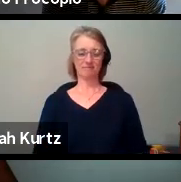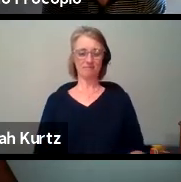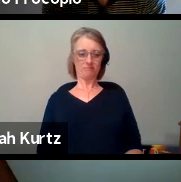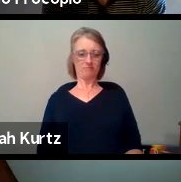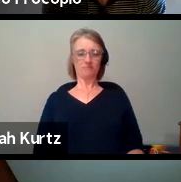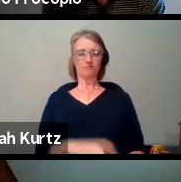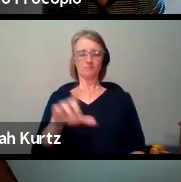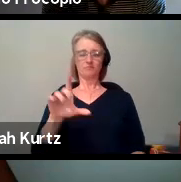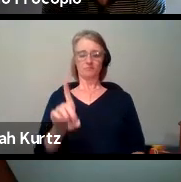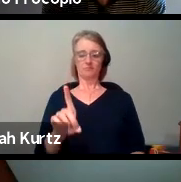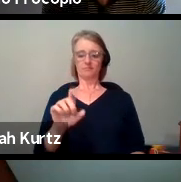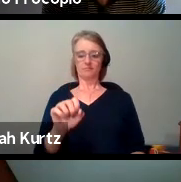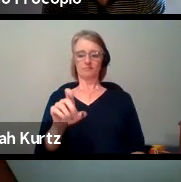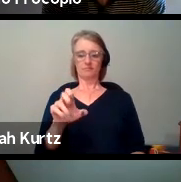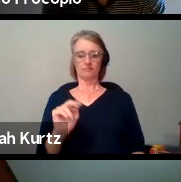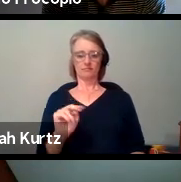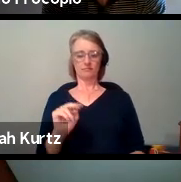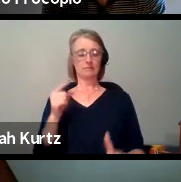Darren, because that's what